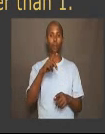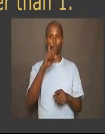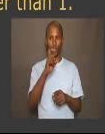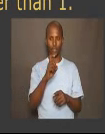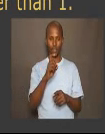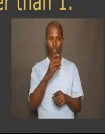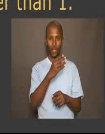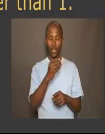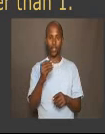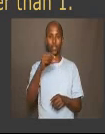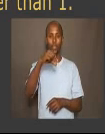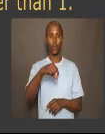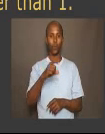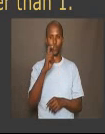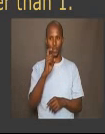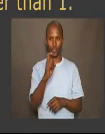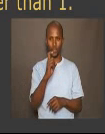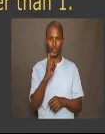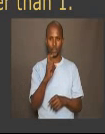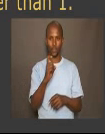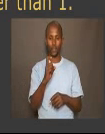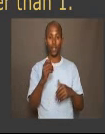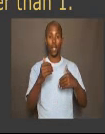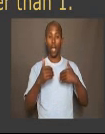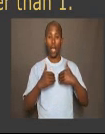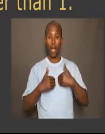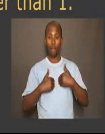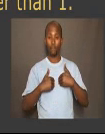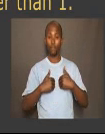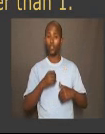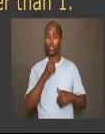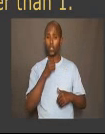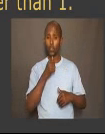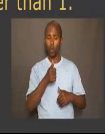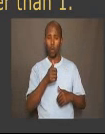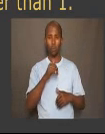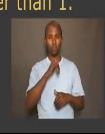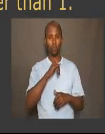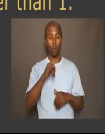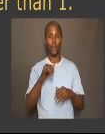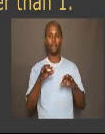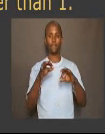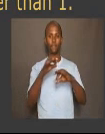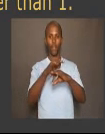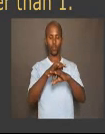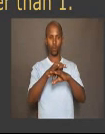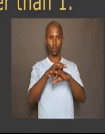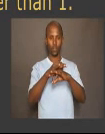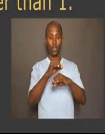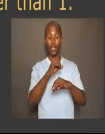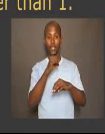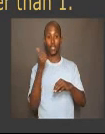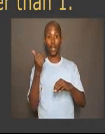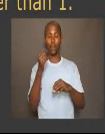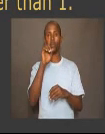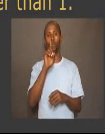x and q of x have no common factor other